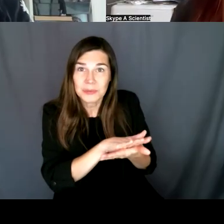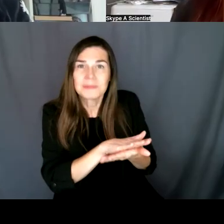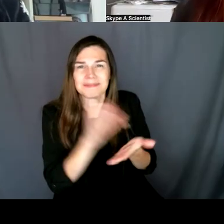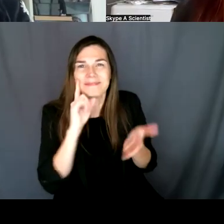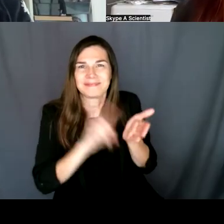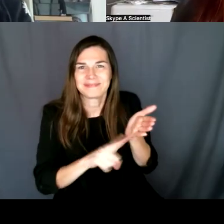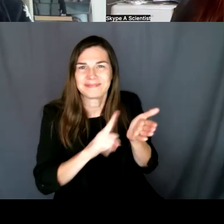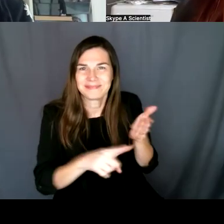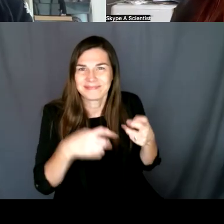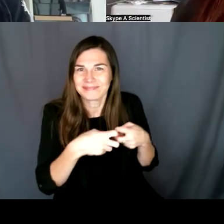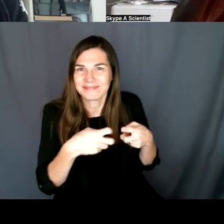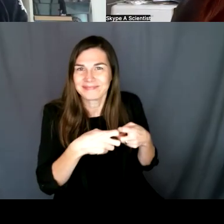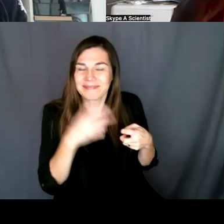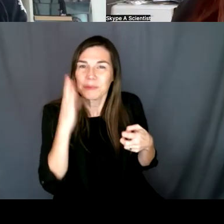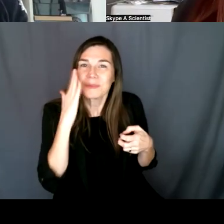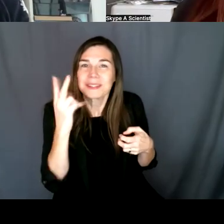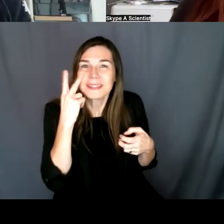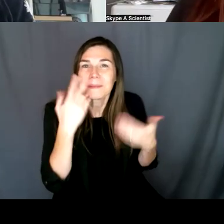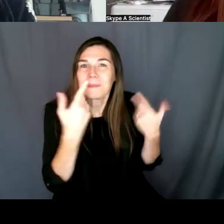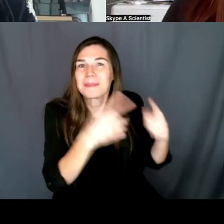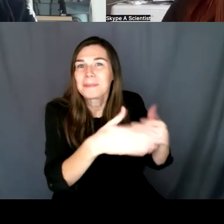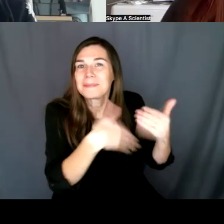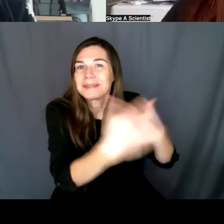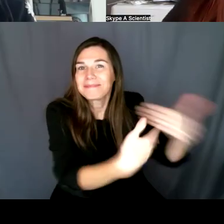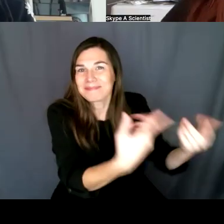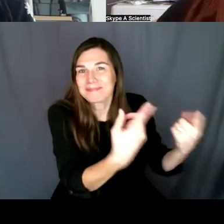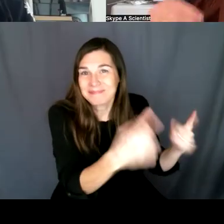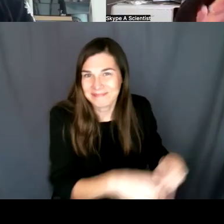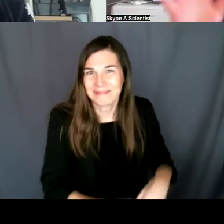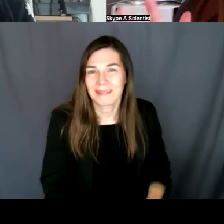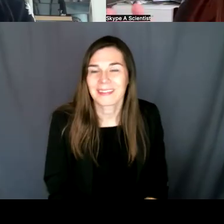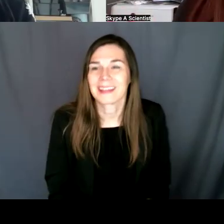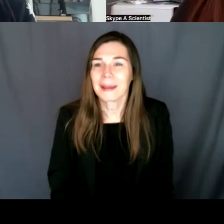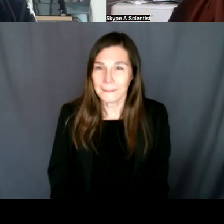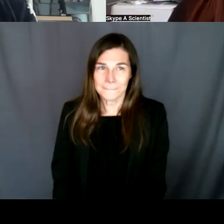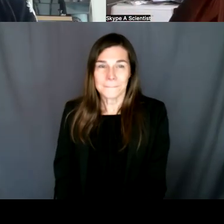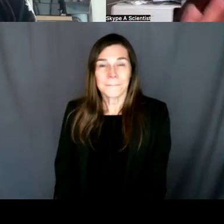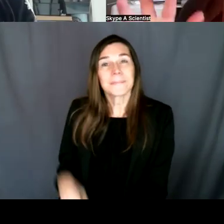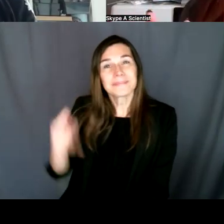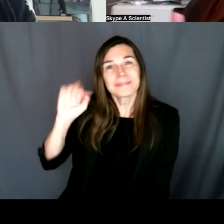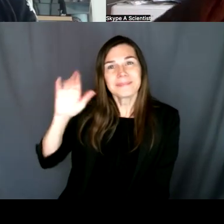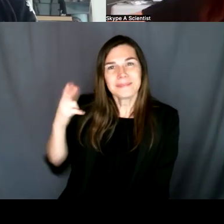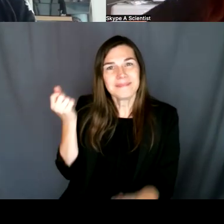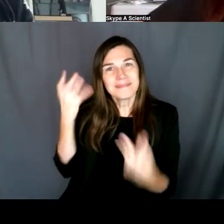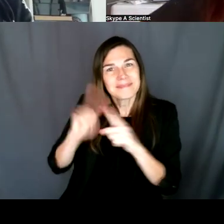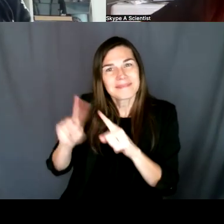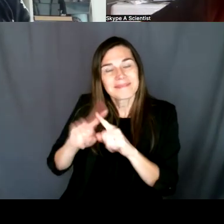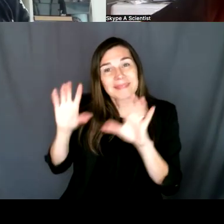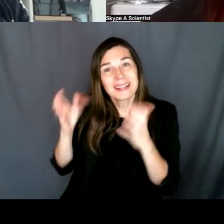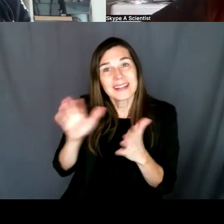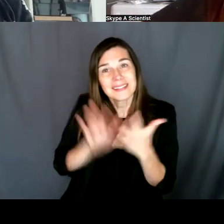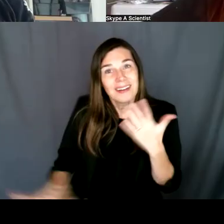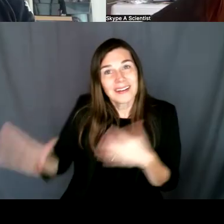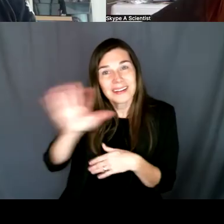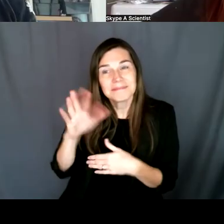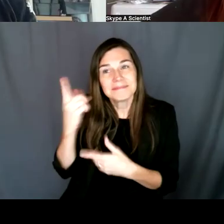and see where that takes me. That's awesome. Thanks. All right, we've had a bunch of different classes from all over the place asking